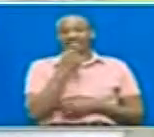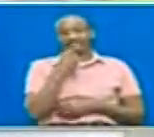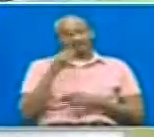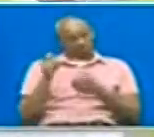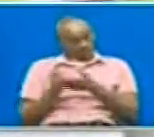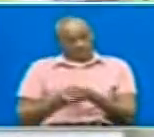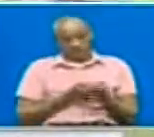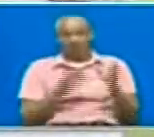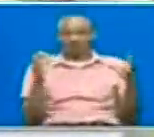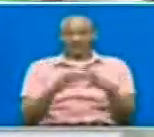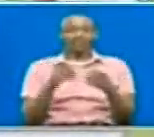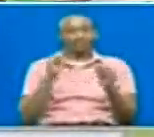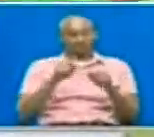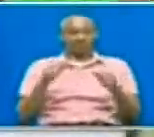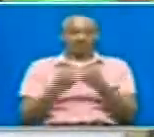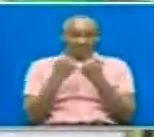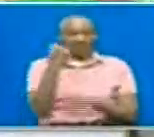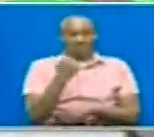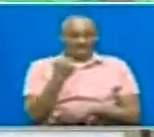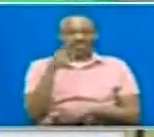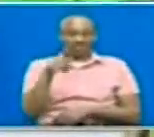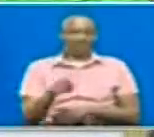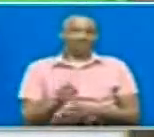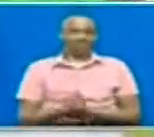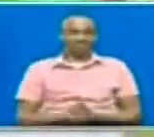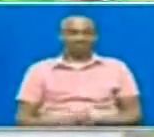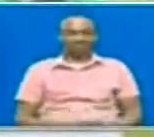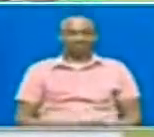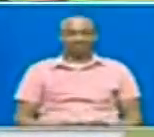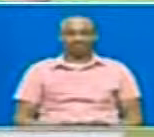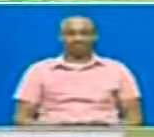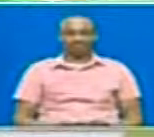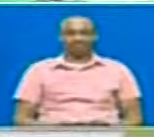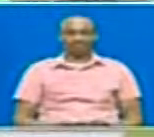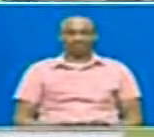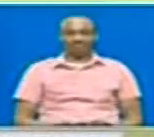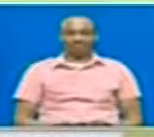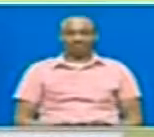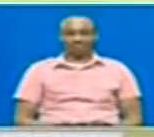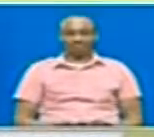Club in May this year.